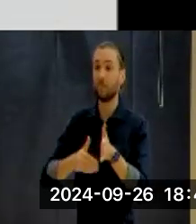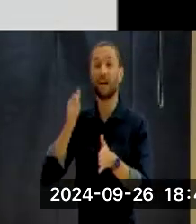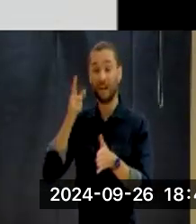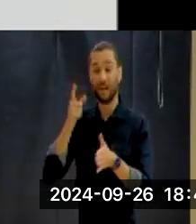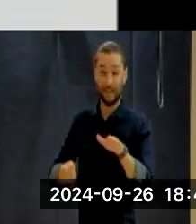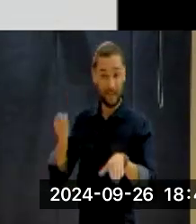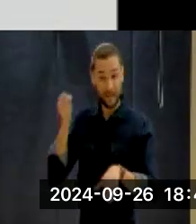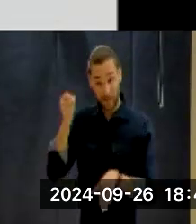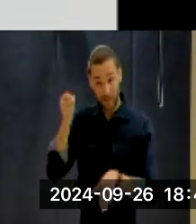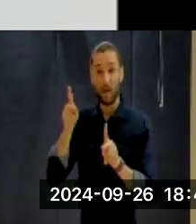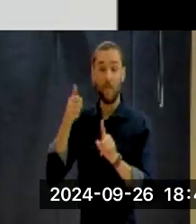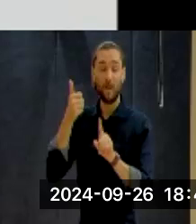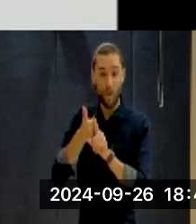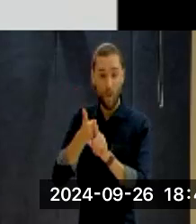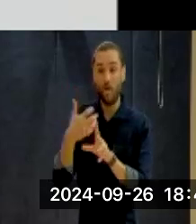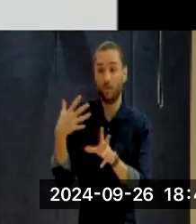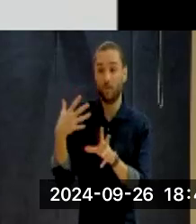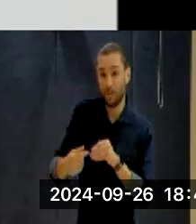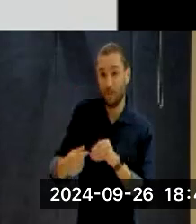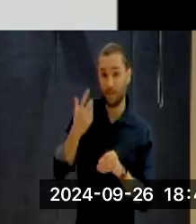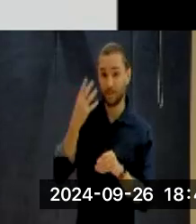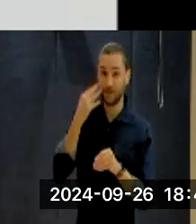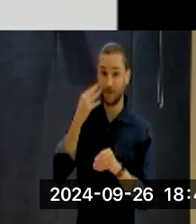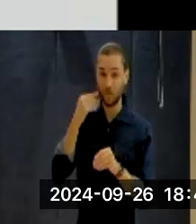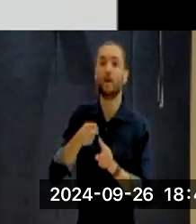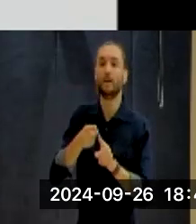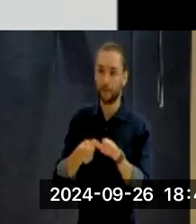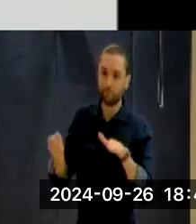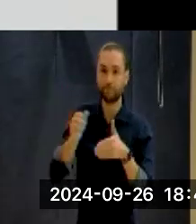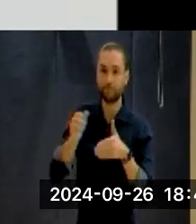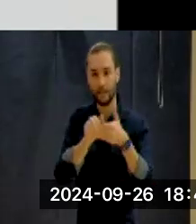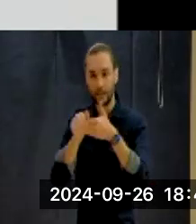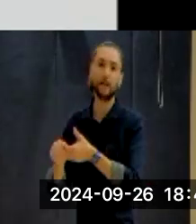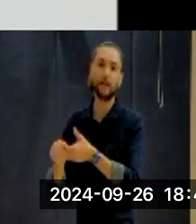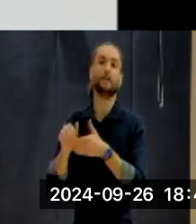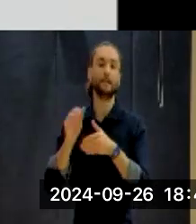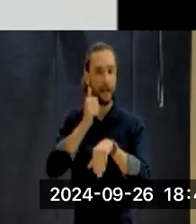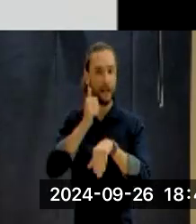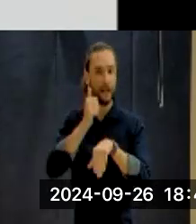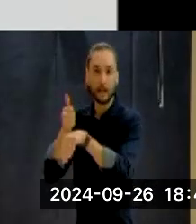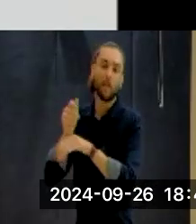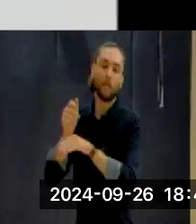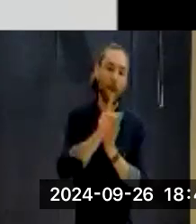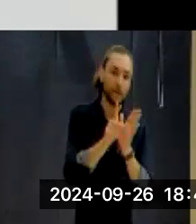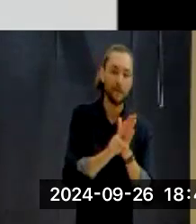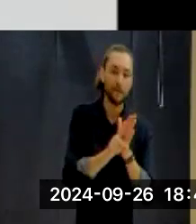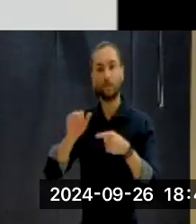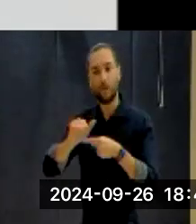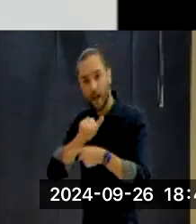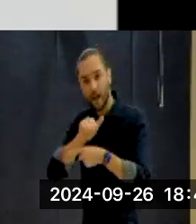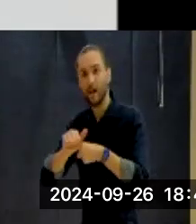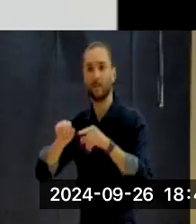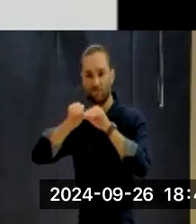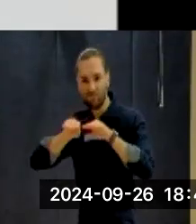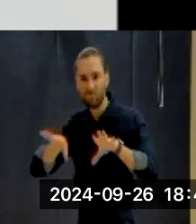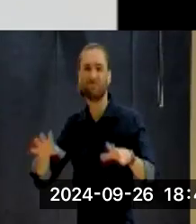and center, leading change through practice, through policy, through training, and through sharing their lived expertise. That is critical.